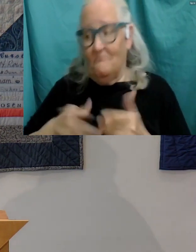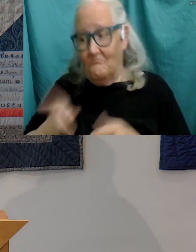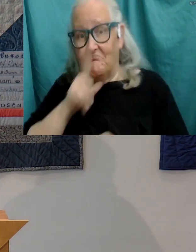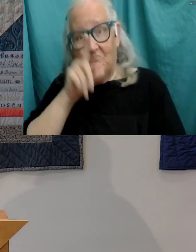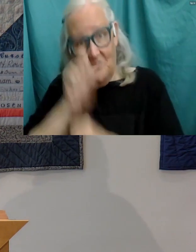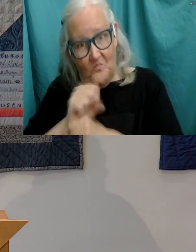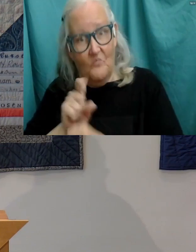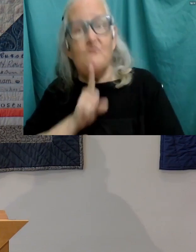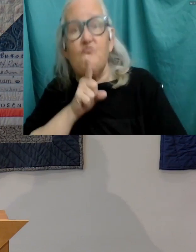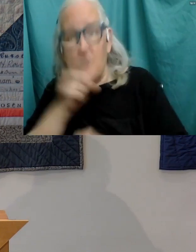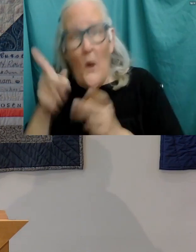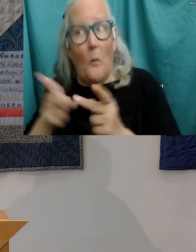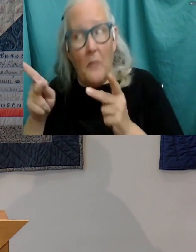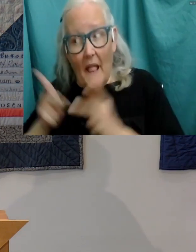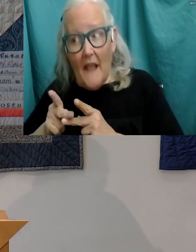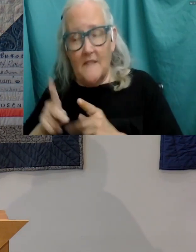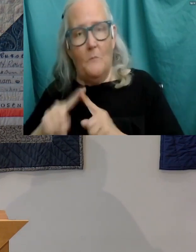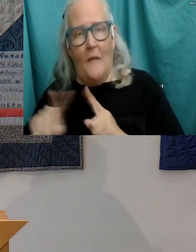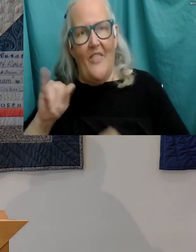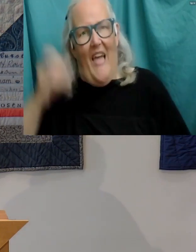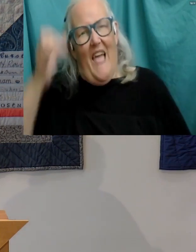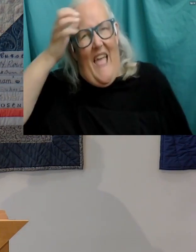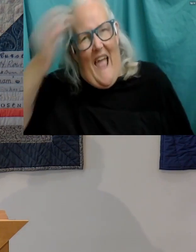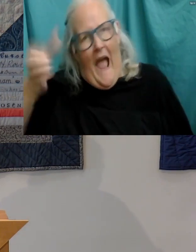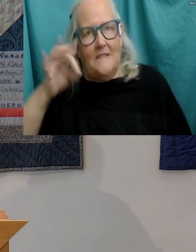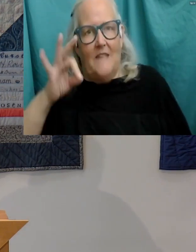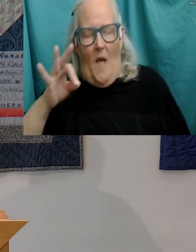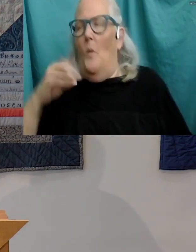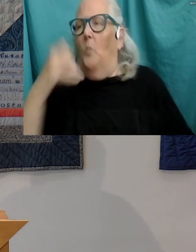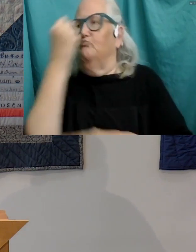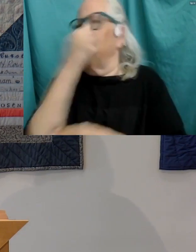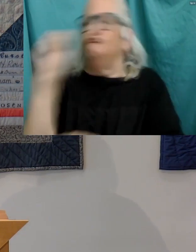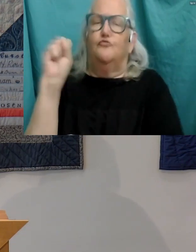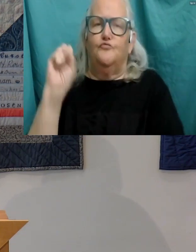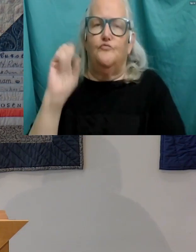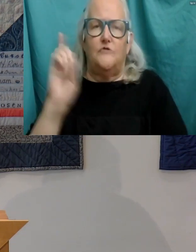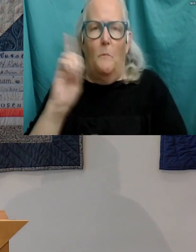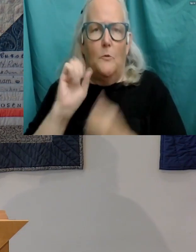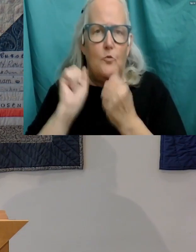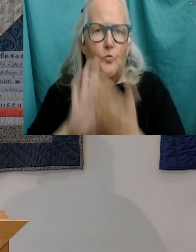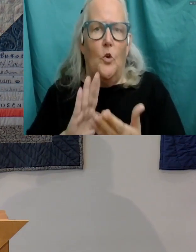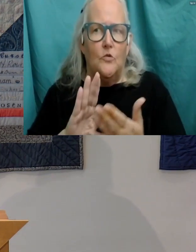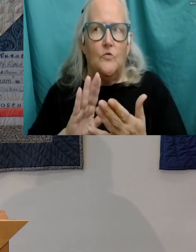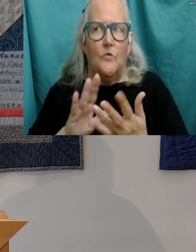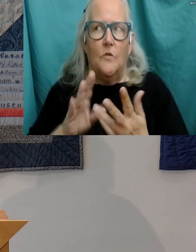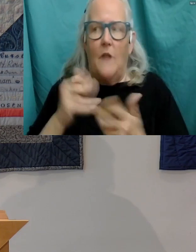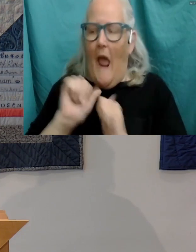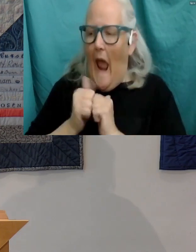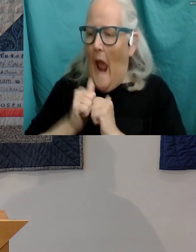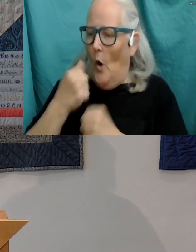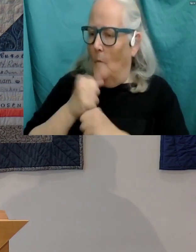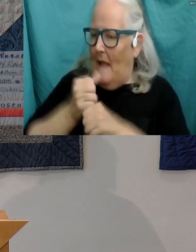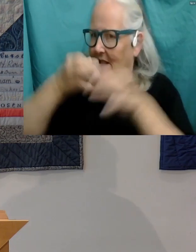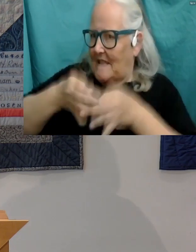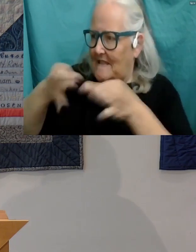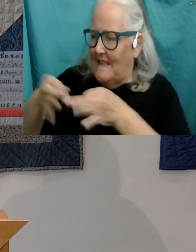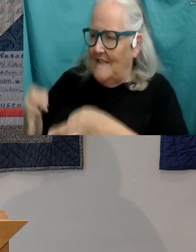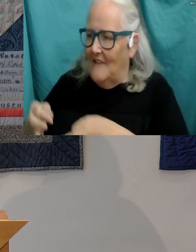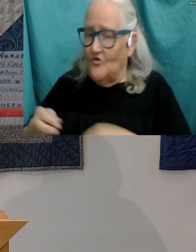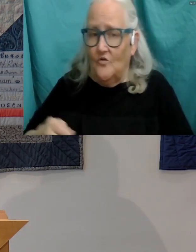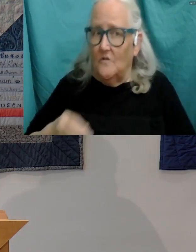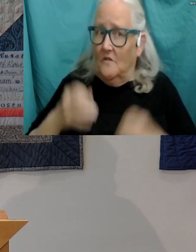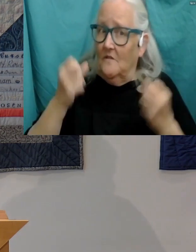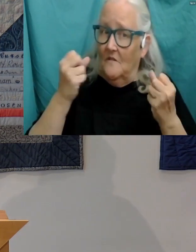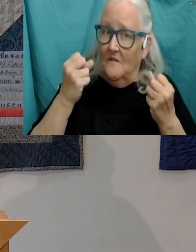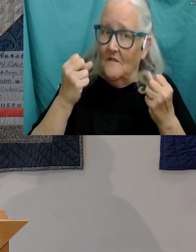radical democracy, founded in discussion-based decision-making, definitely existed in miniature on pirate ships of